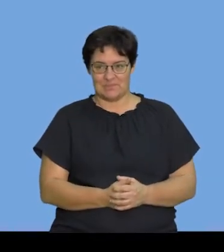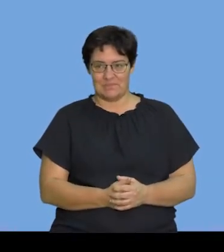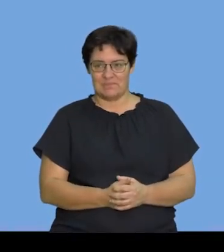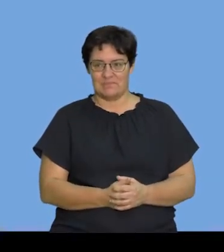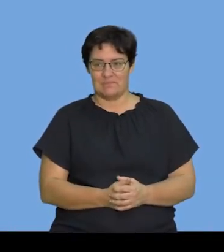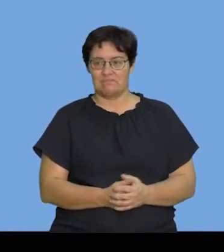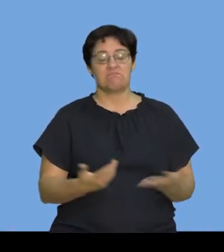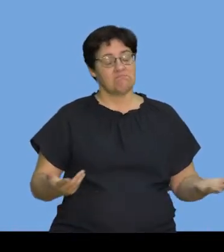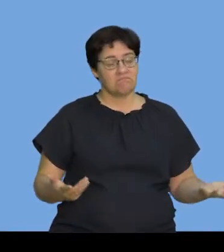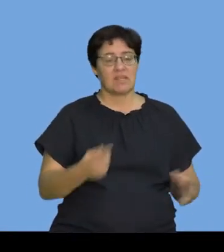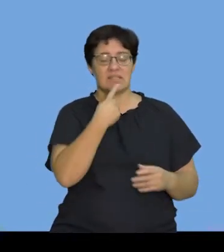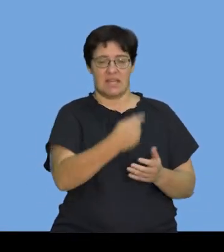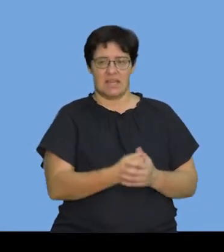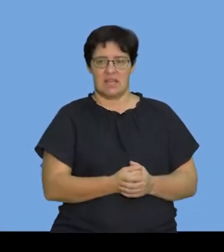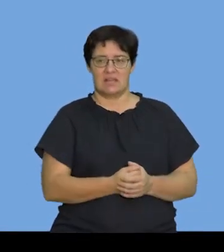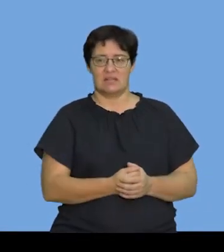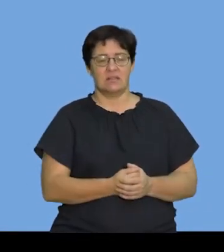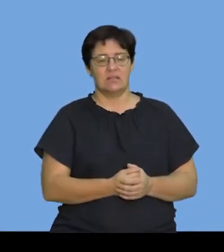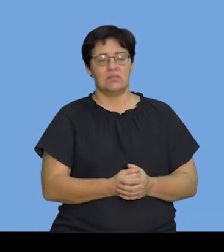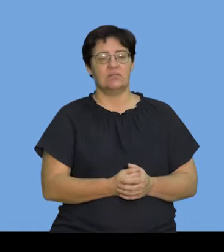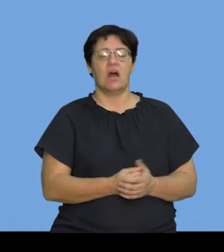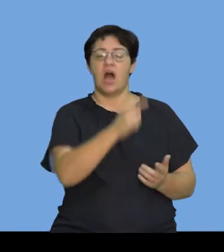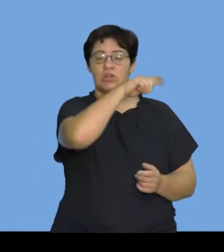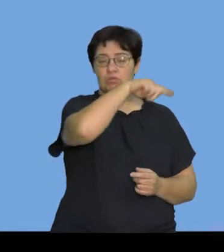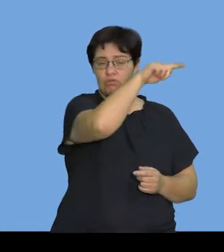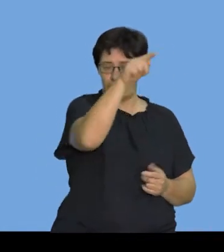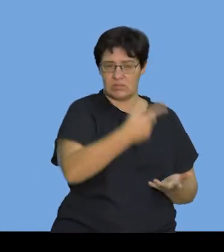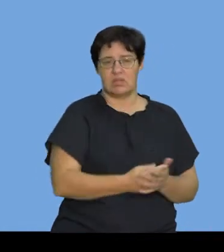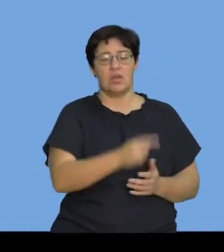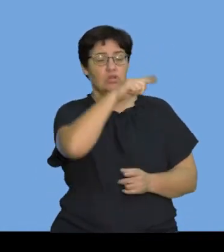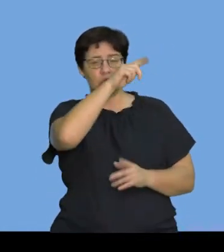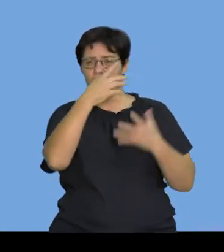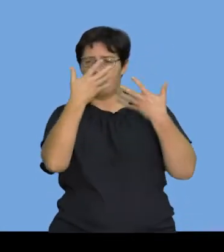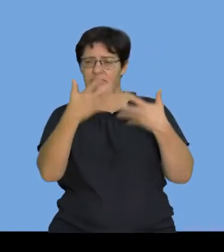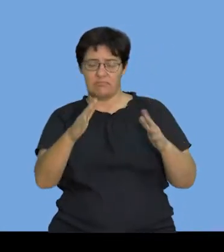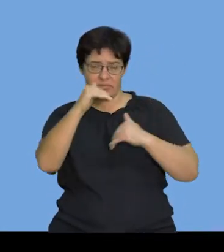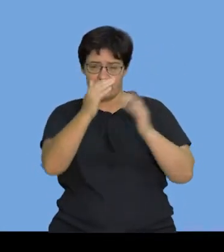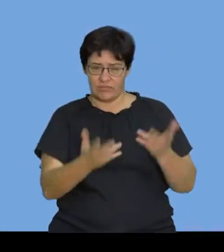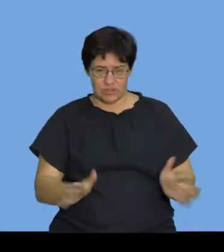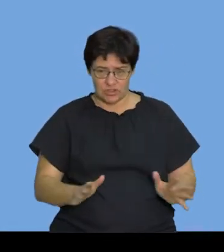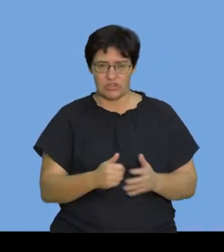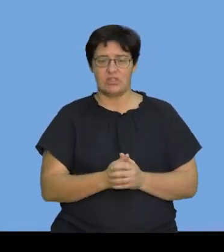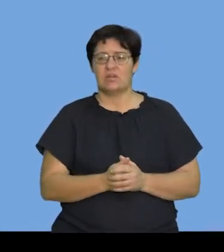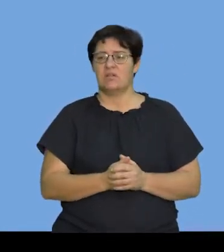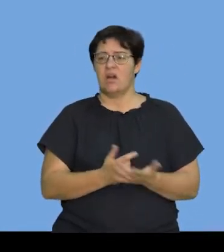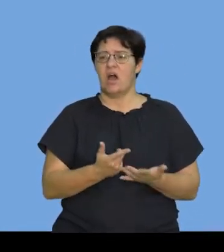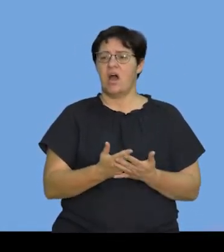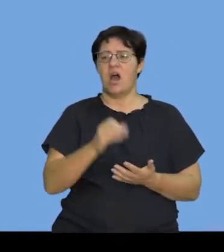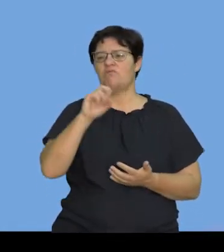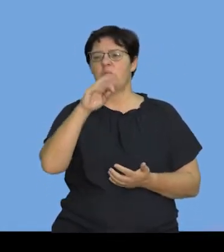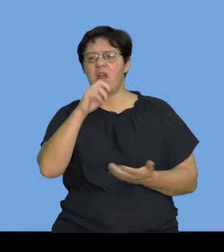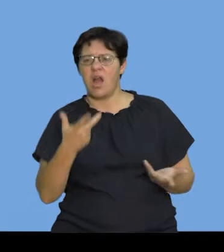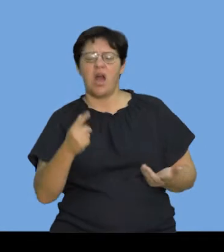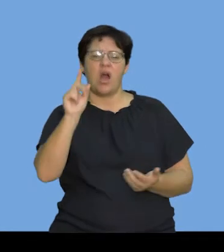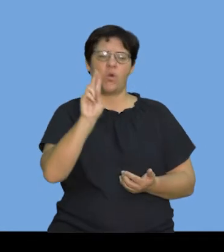So remember, I just said it's going to be taking out a square root, completing the square, some quadratic formula for